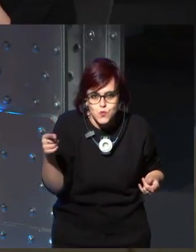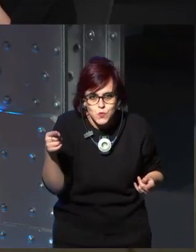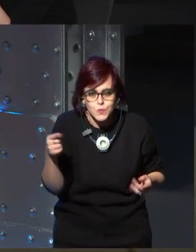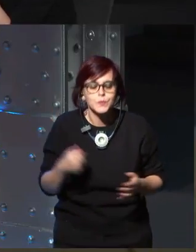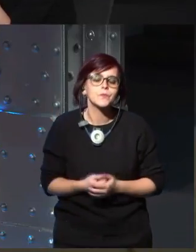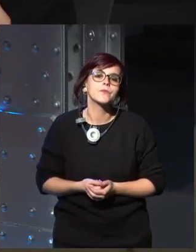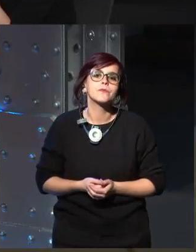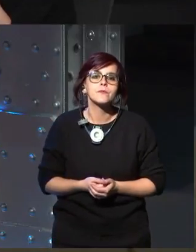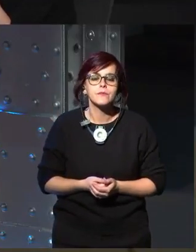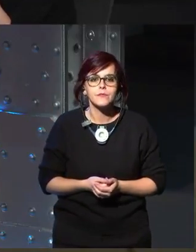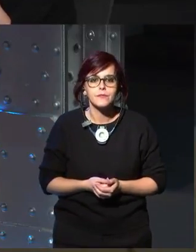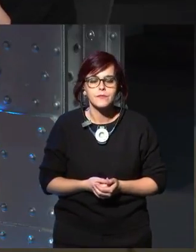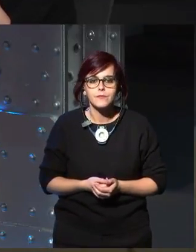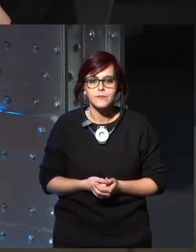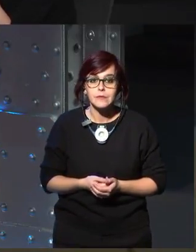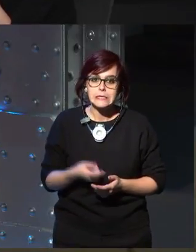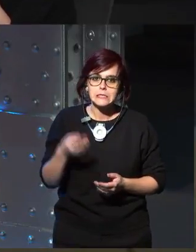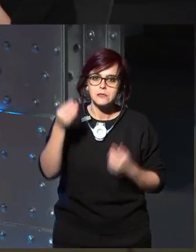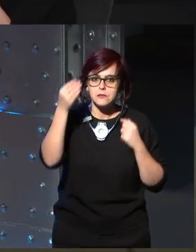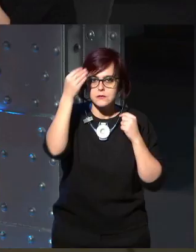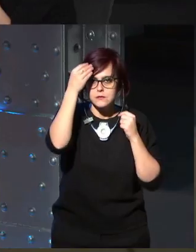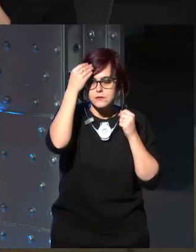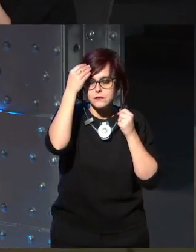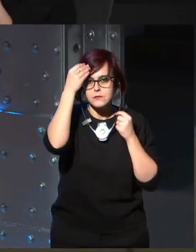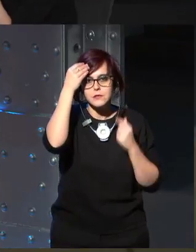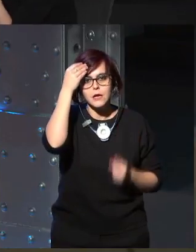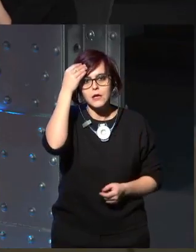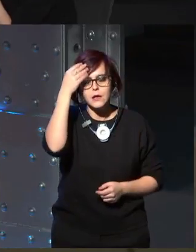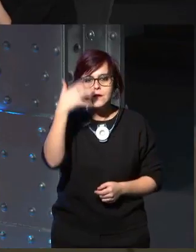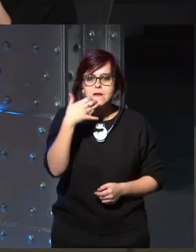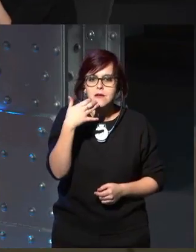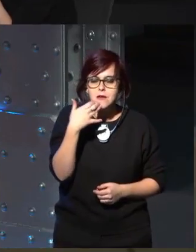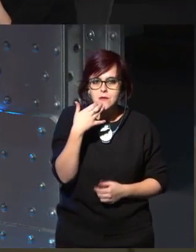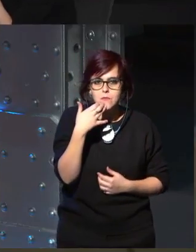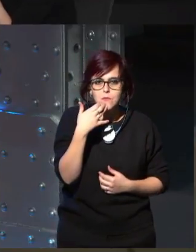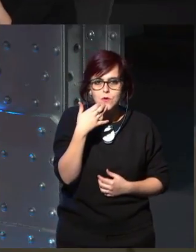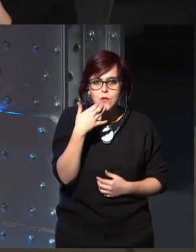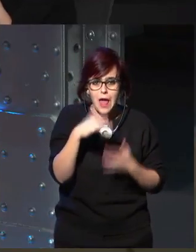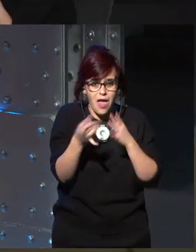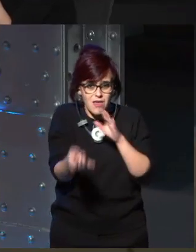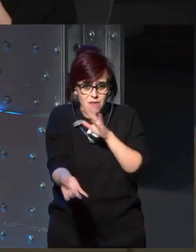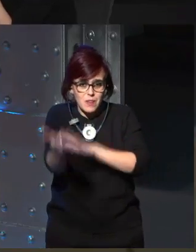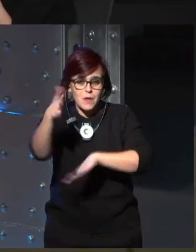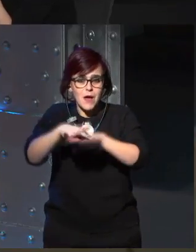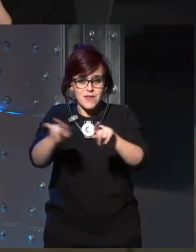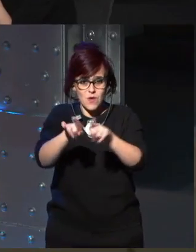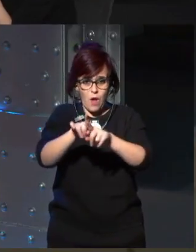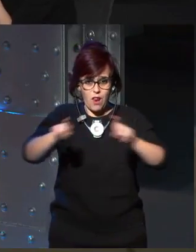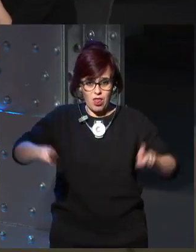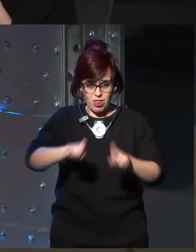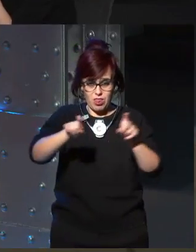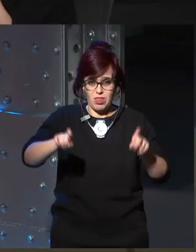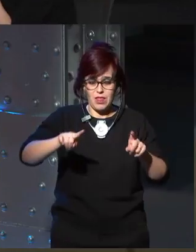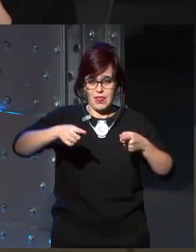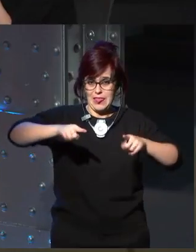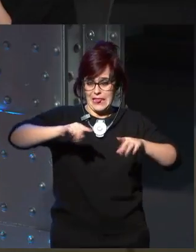an example. Up until the invention of magnetic tape, which I talk about in the book, it's an exaggeration